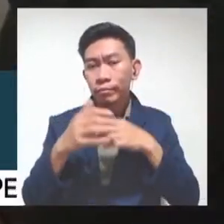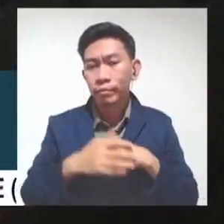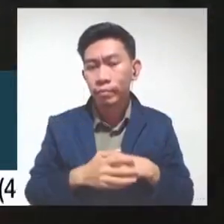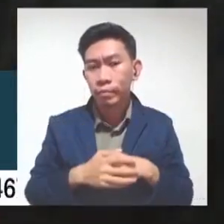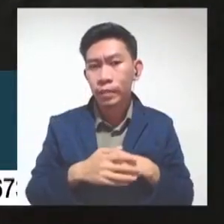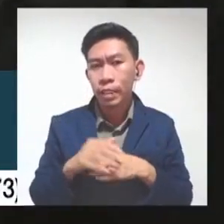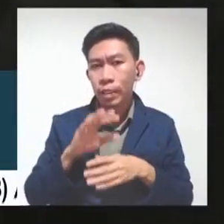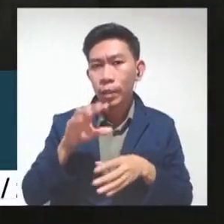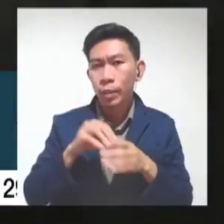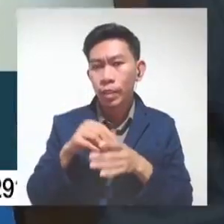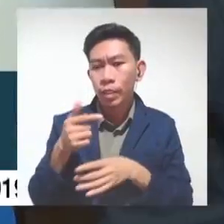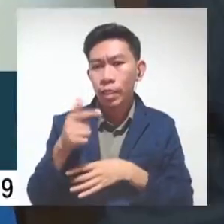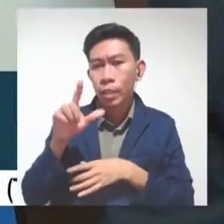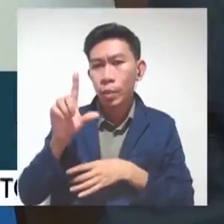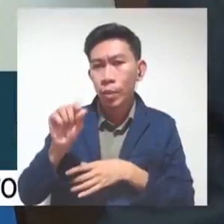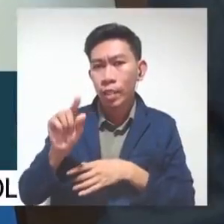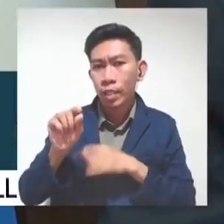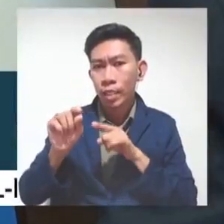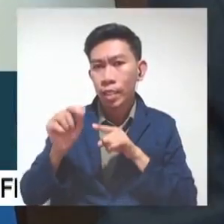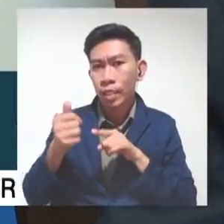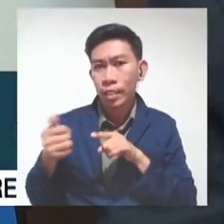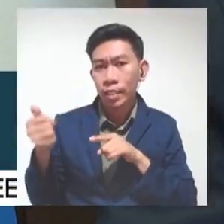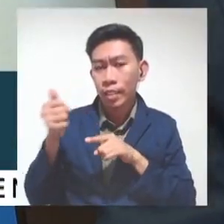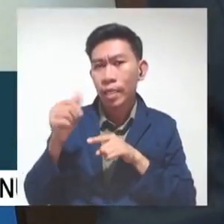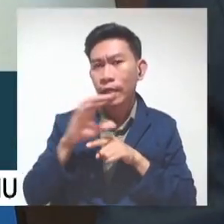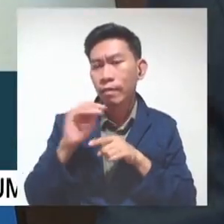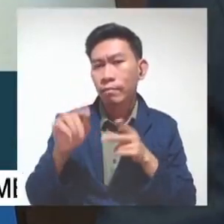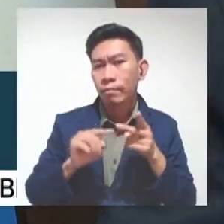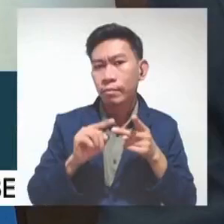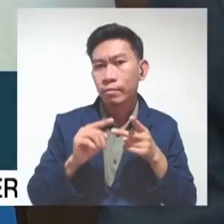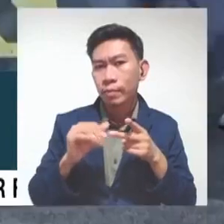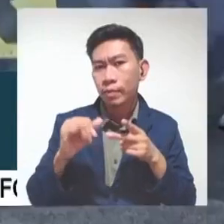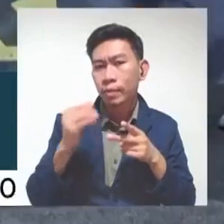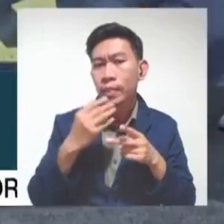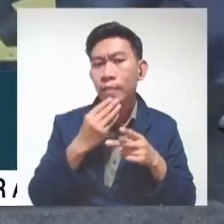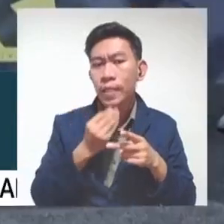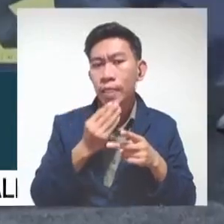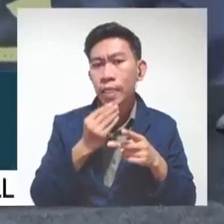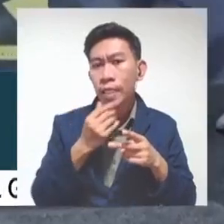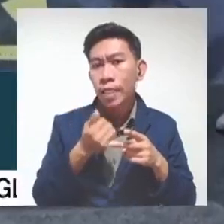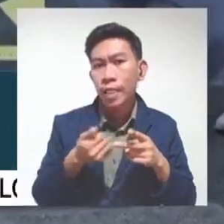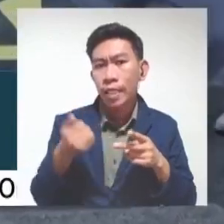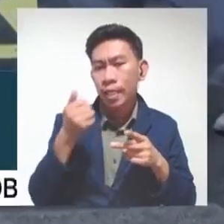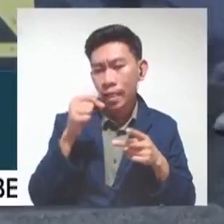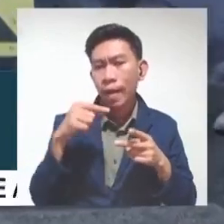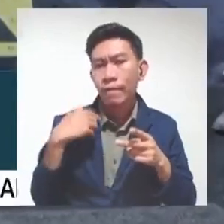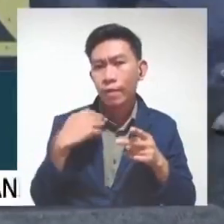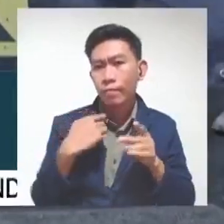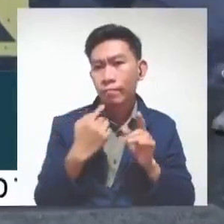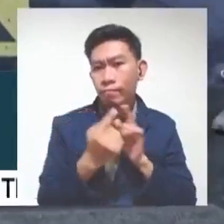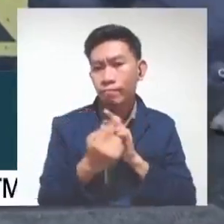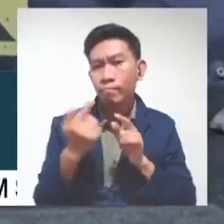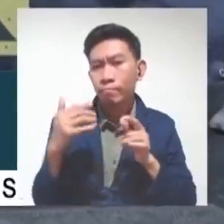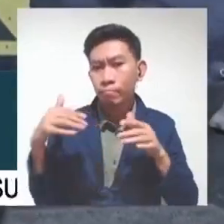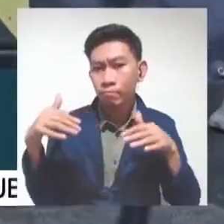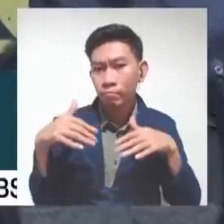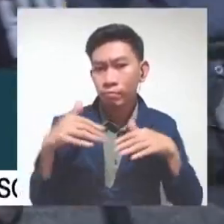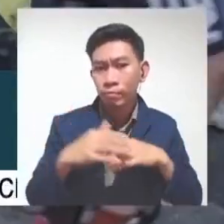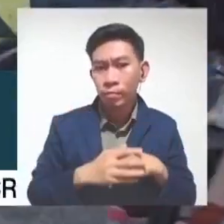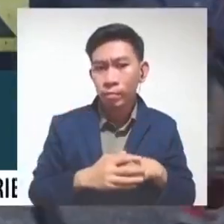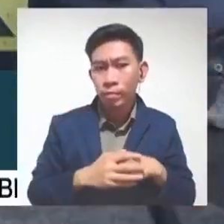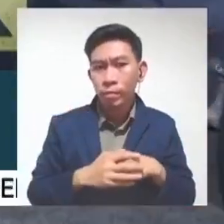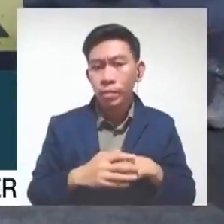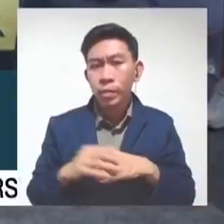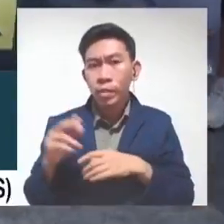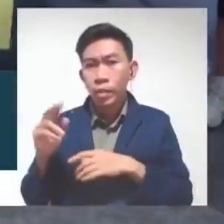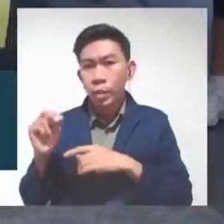da Silva, and with Israeli Prime Minister Benjamin Netanyahu. The U.S. has expressed disapproval of the Netanyahu government's